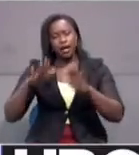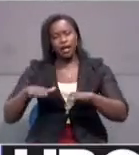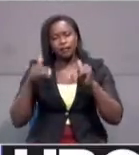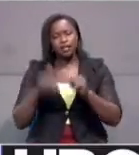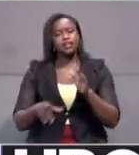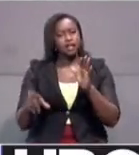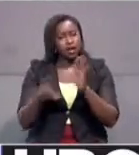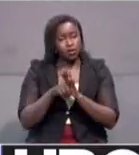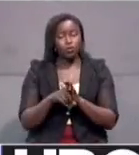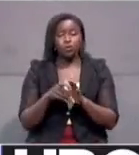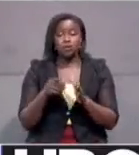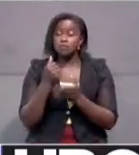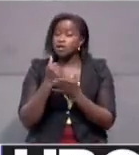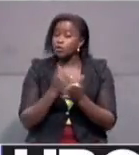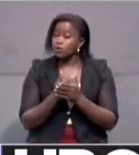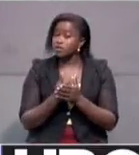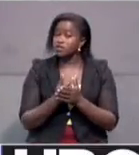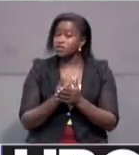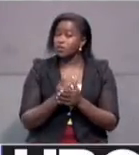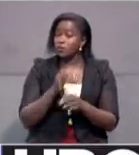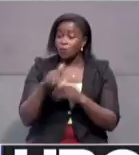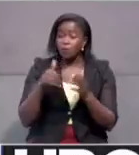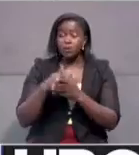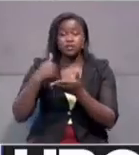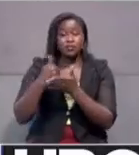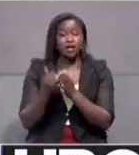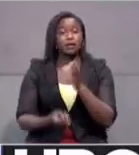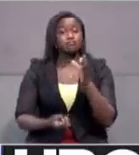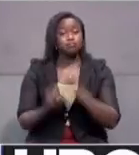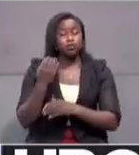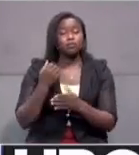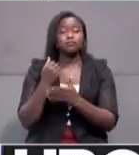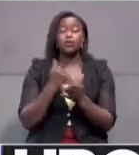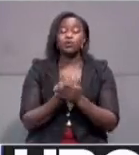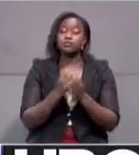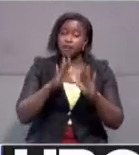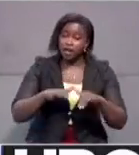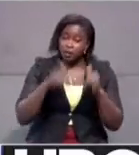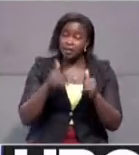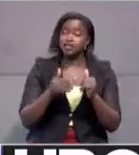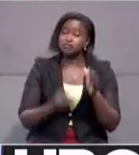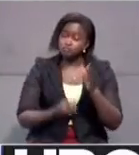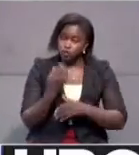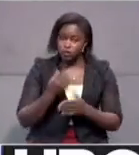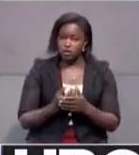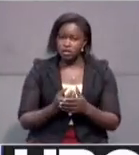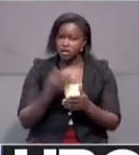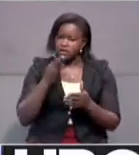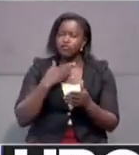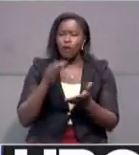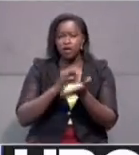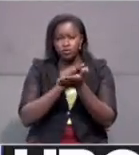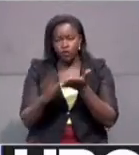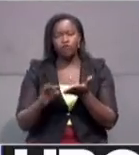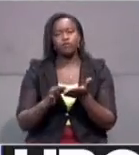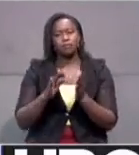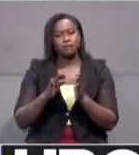that put in place these entities is brought to Parliament to repeal them. Right now,